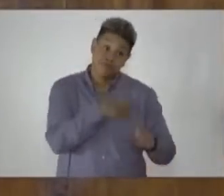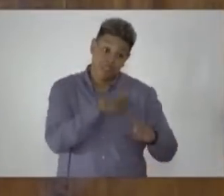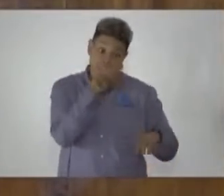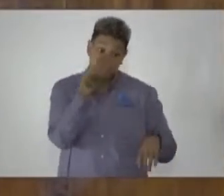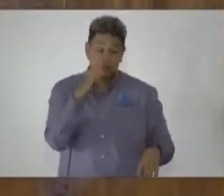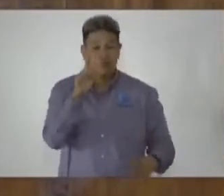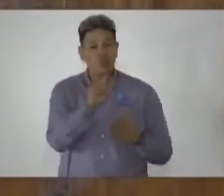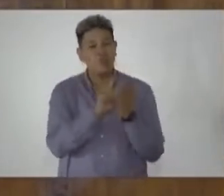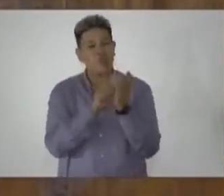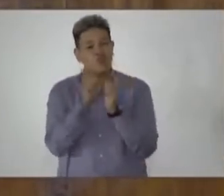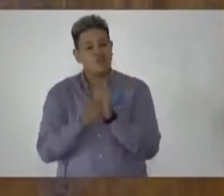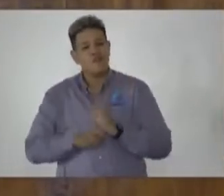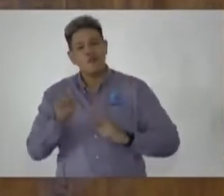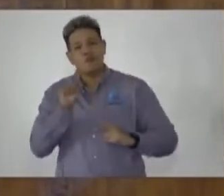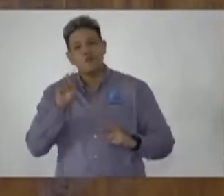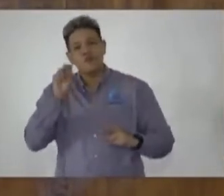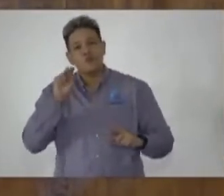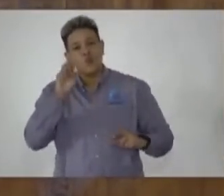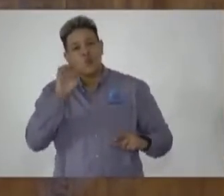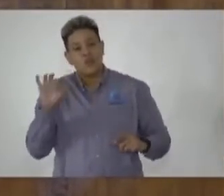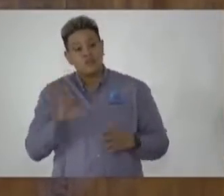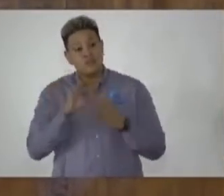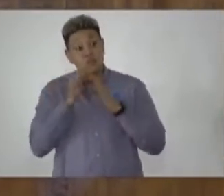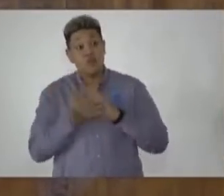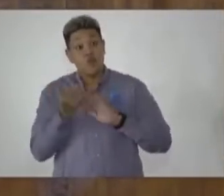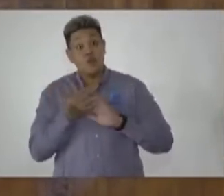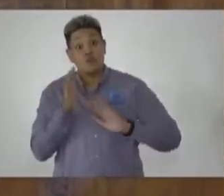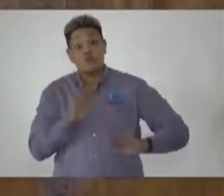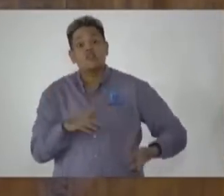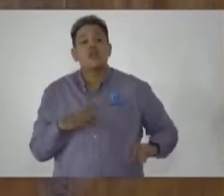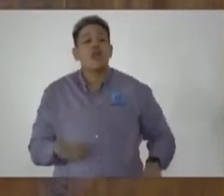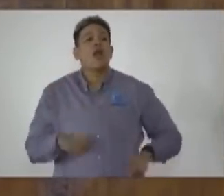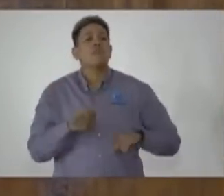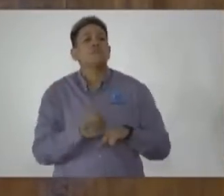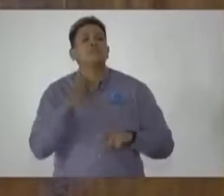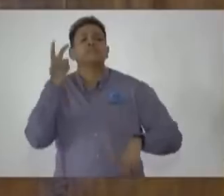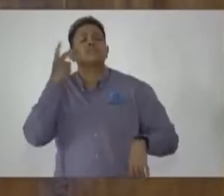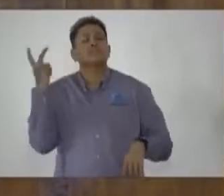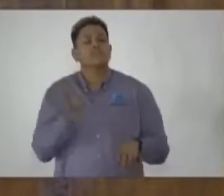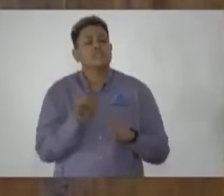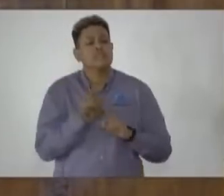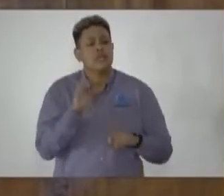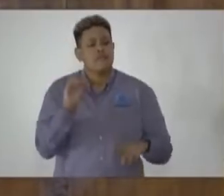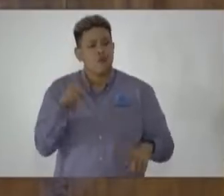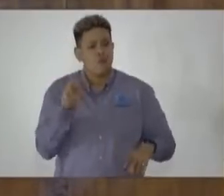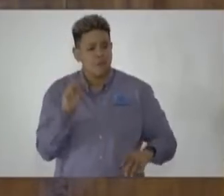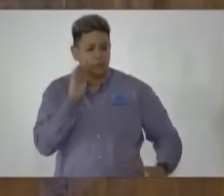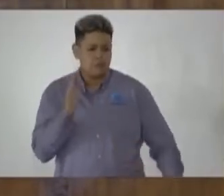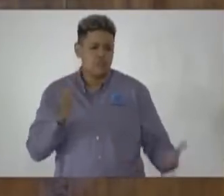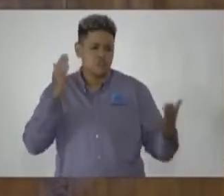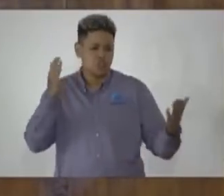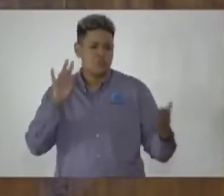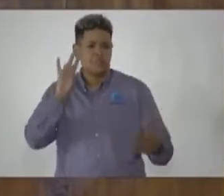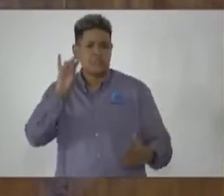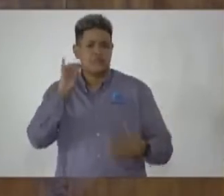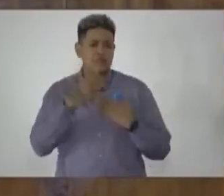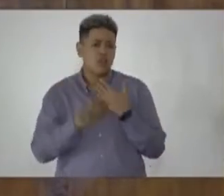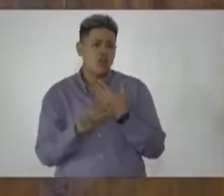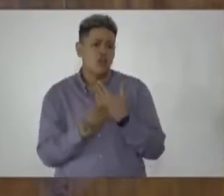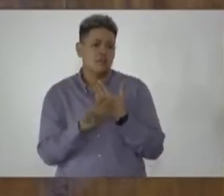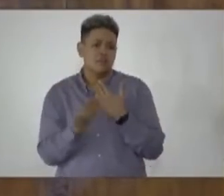the law reforms, zones of special operation, you'd see that the OPM has submitted 70 copies.